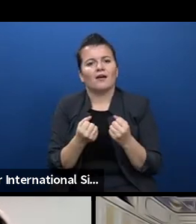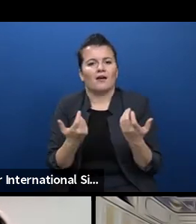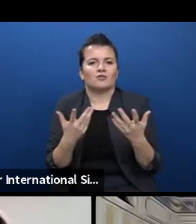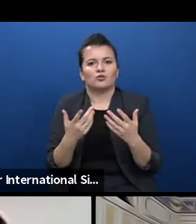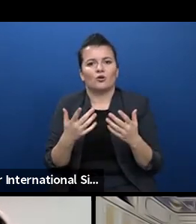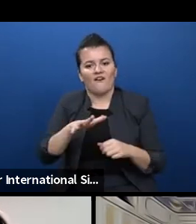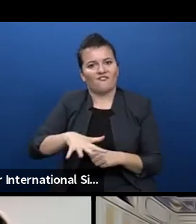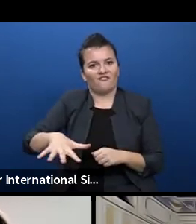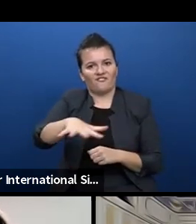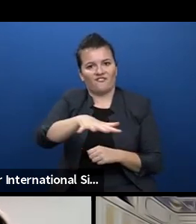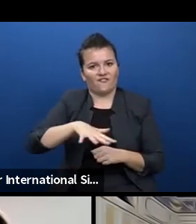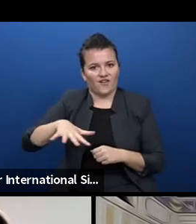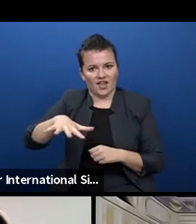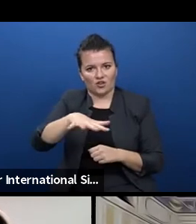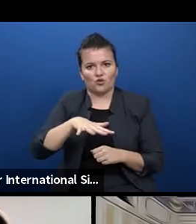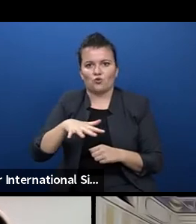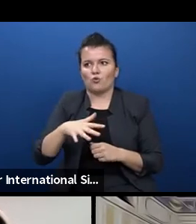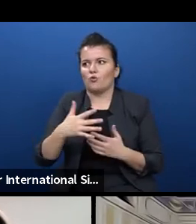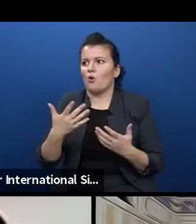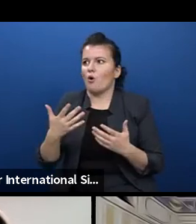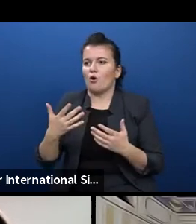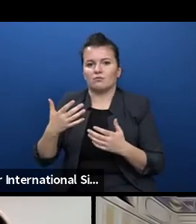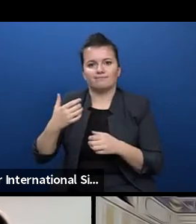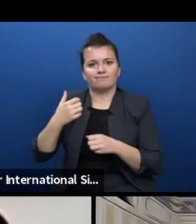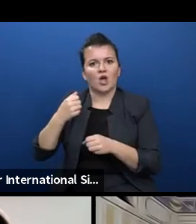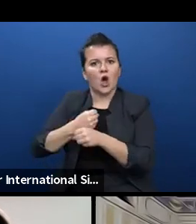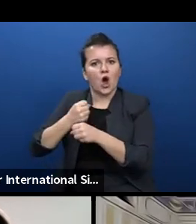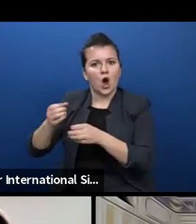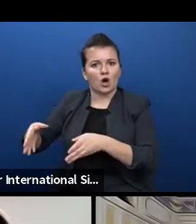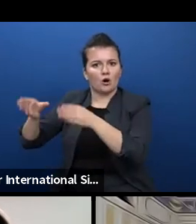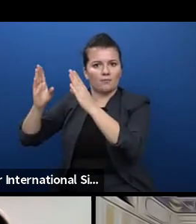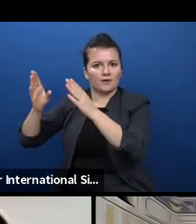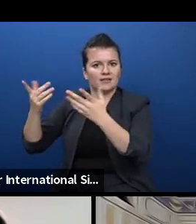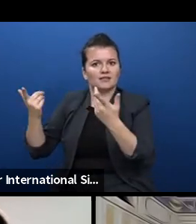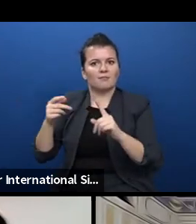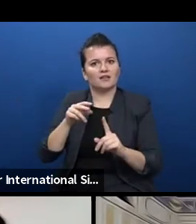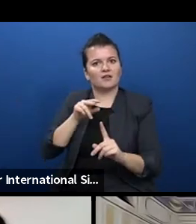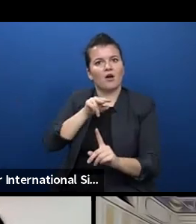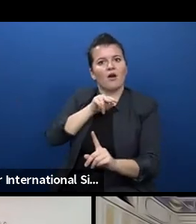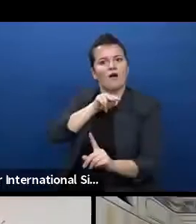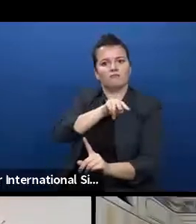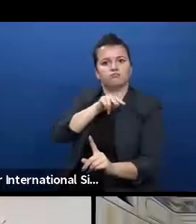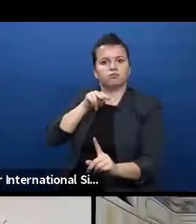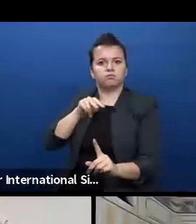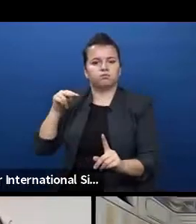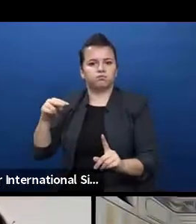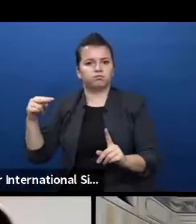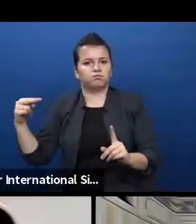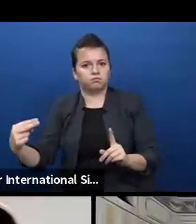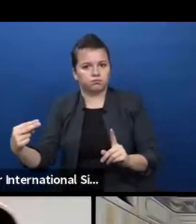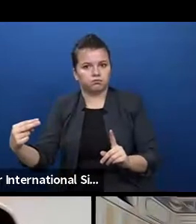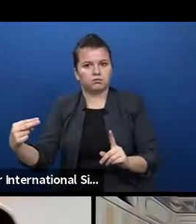and companies which are very active in various performing arts forms along with theatre?